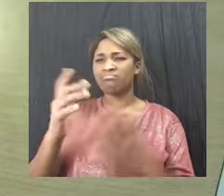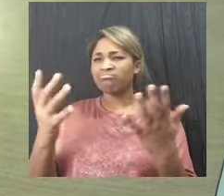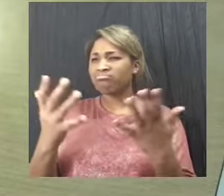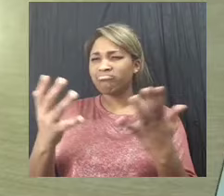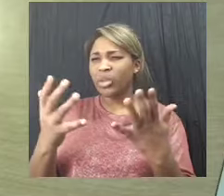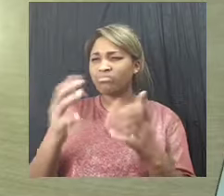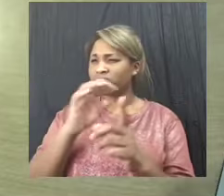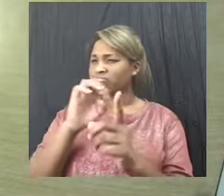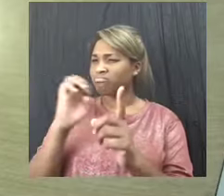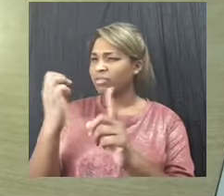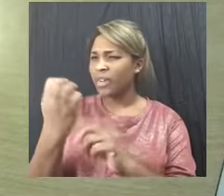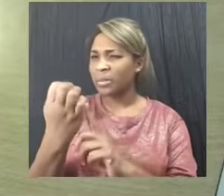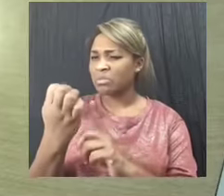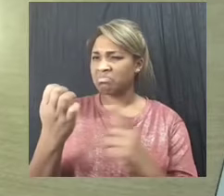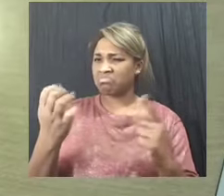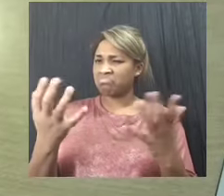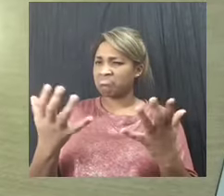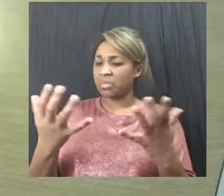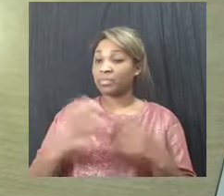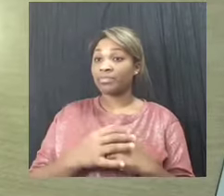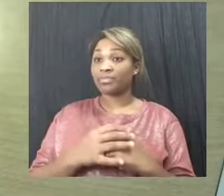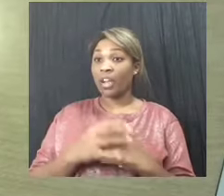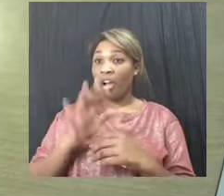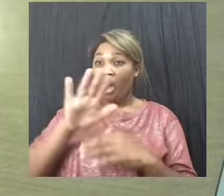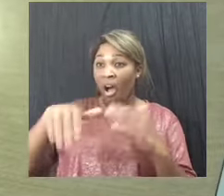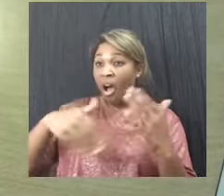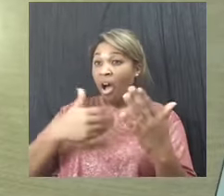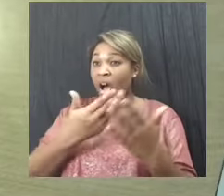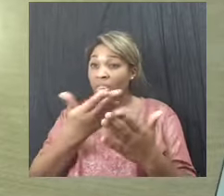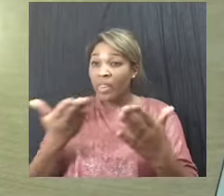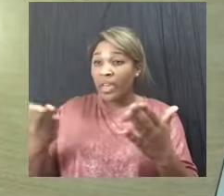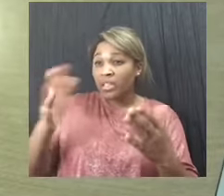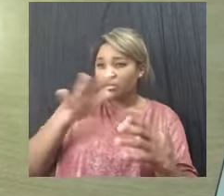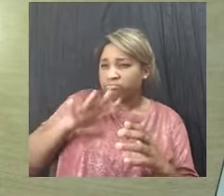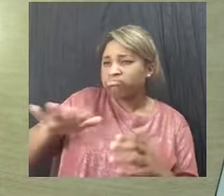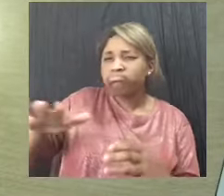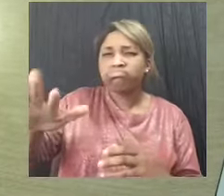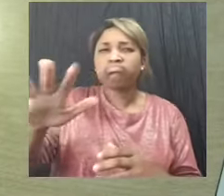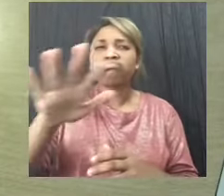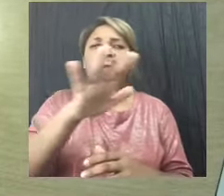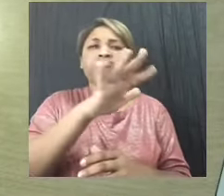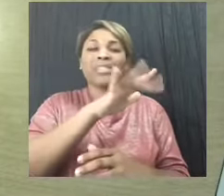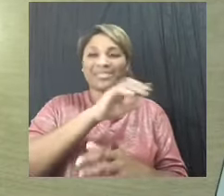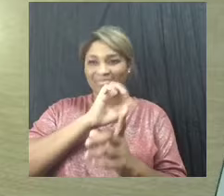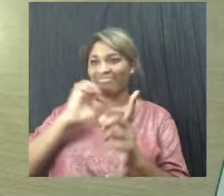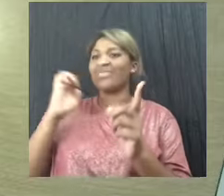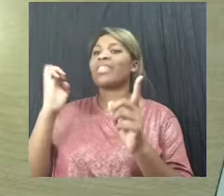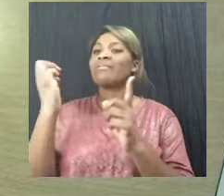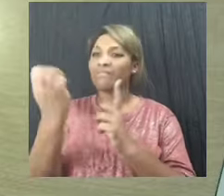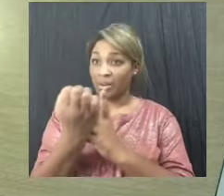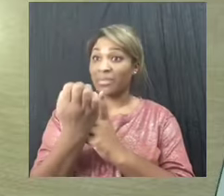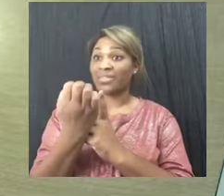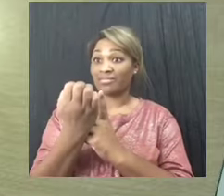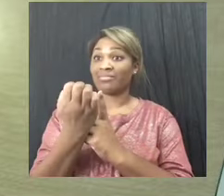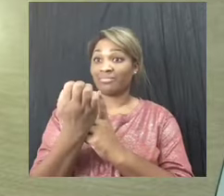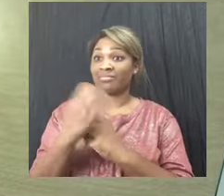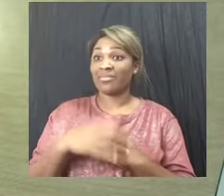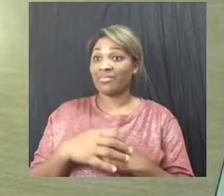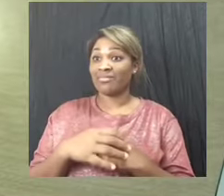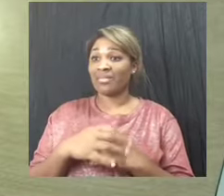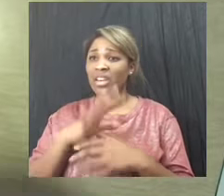All of the things around us make up our environment, and that